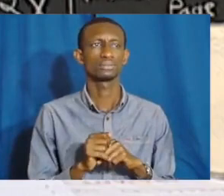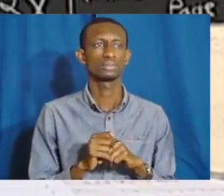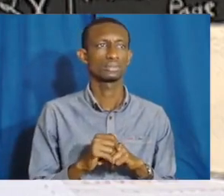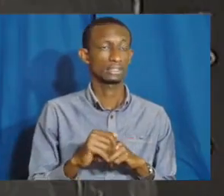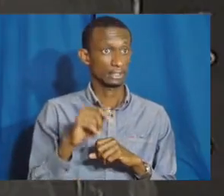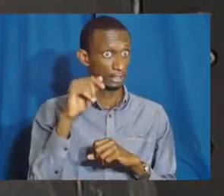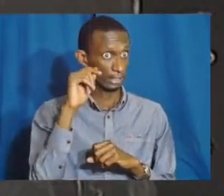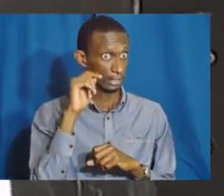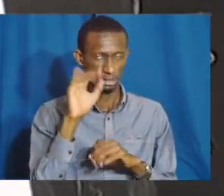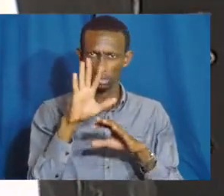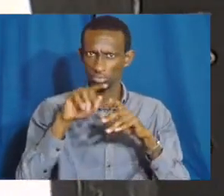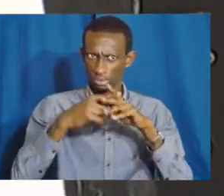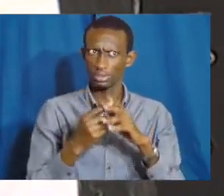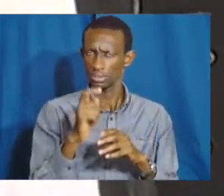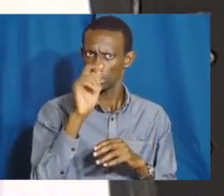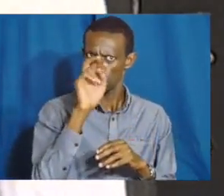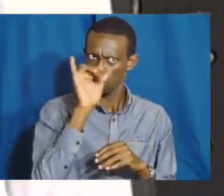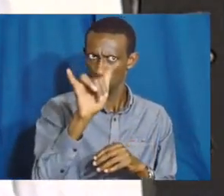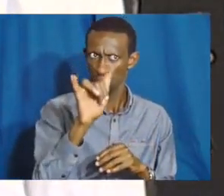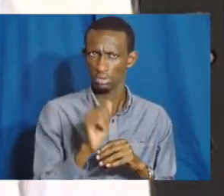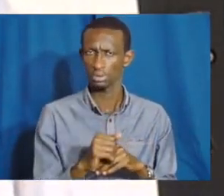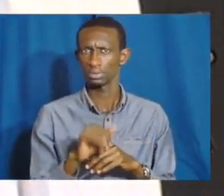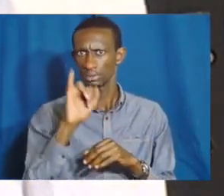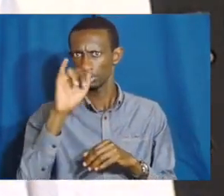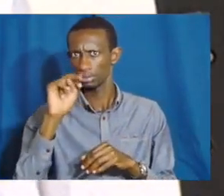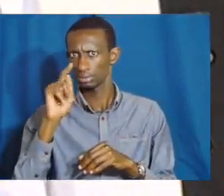x-intercept, or we start with y-intercept,